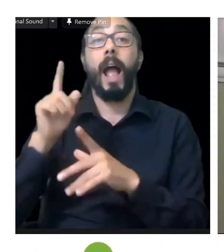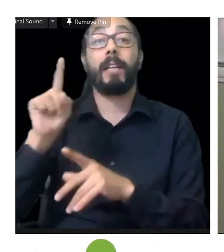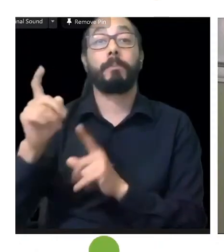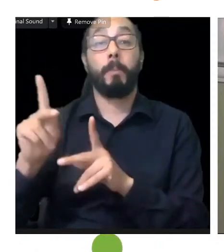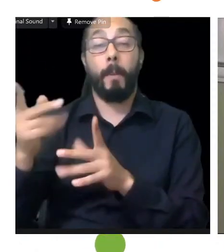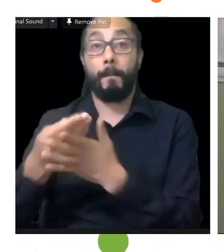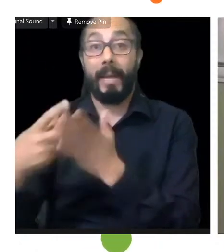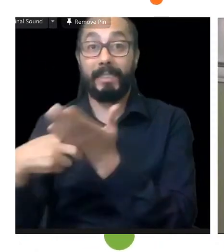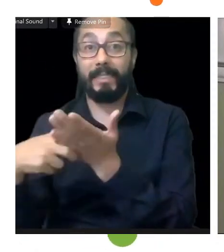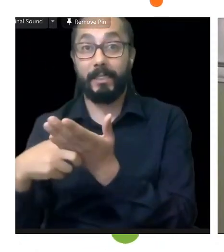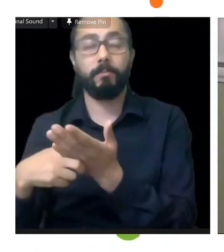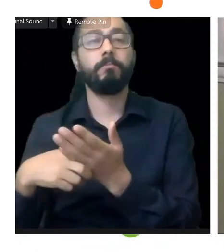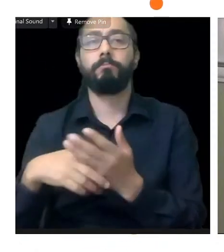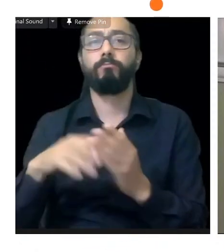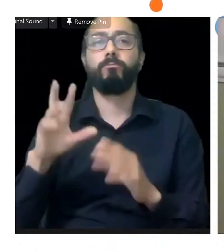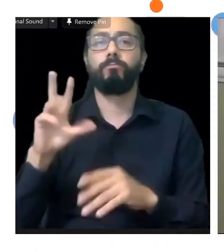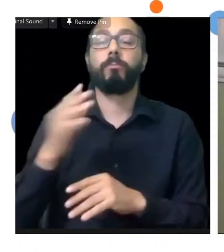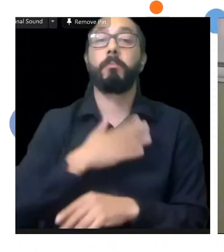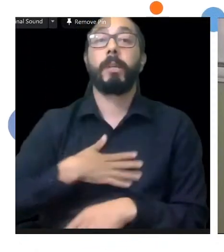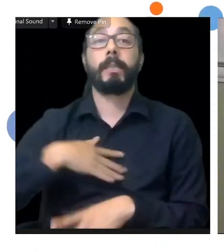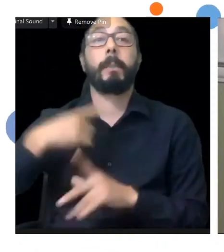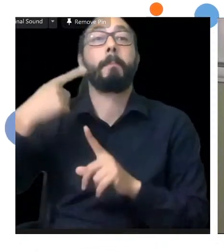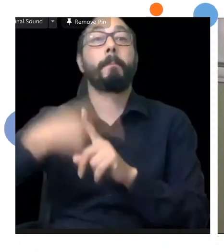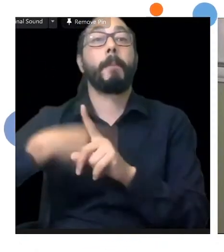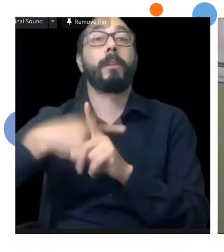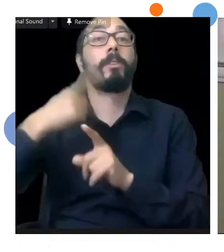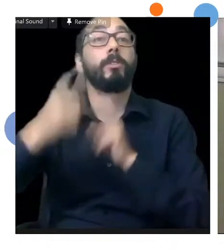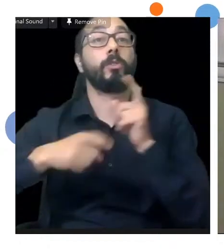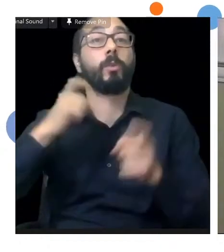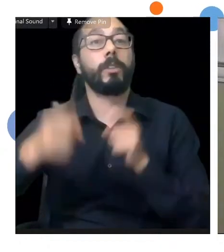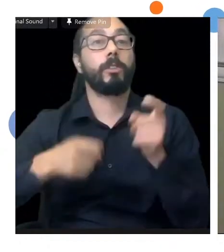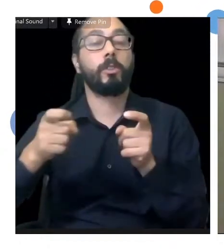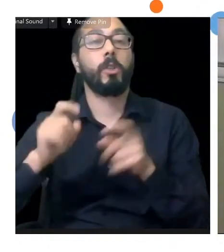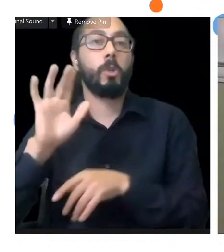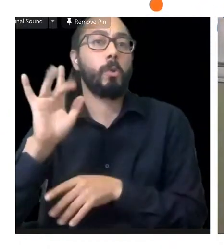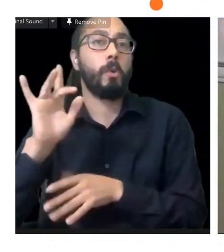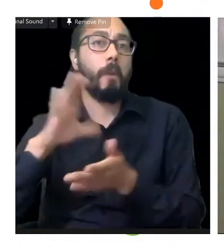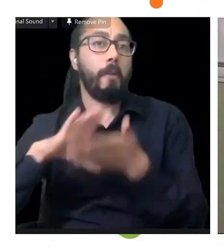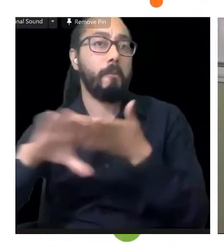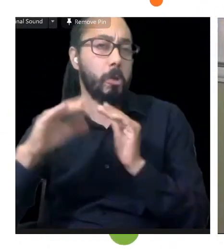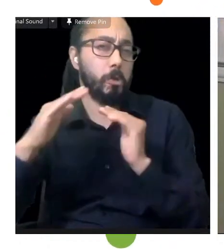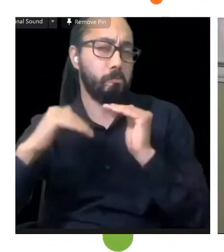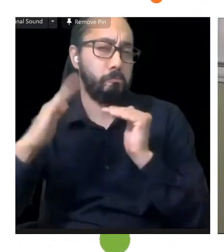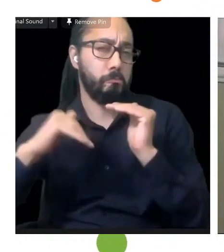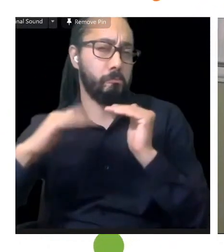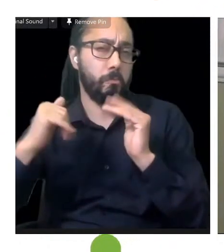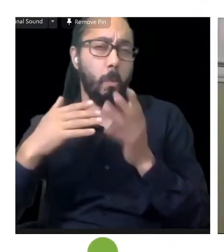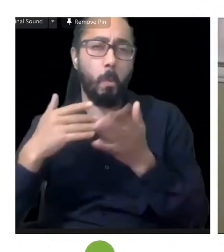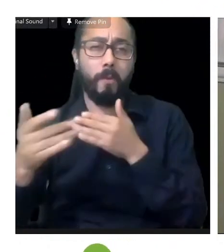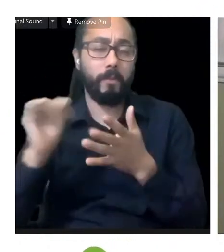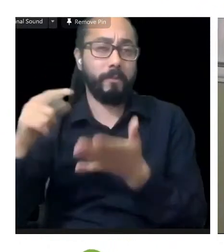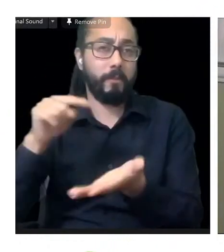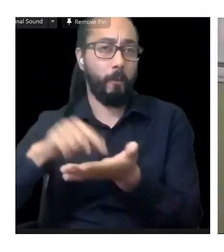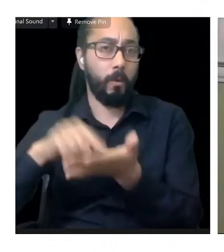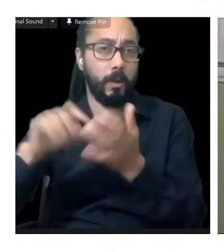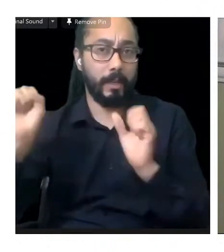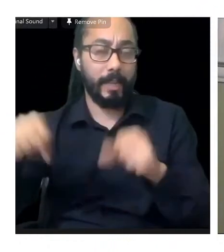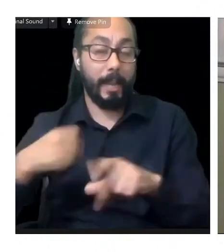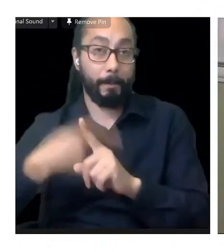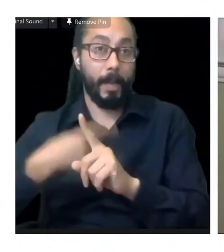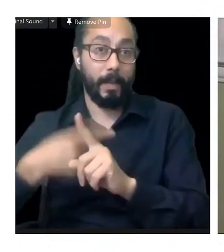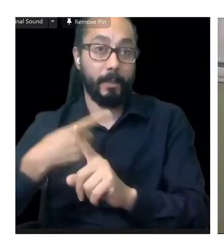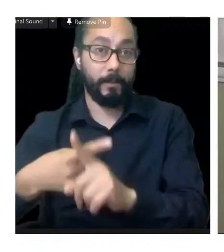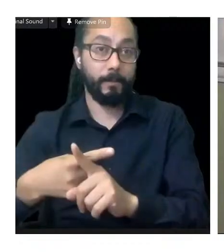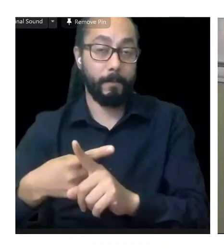commit to ongoing monthly donations, $25 more or less, whatever they can afford. And the idea being, if we can create a